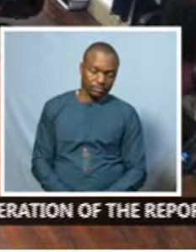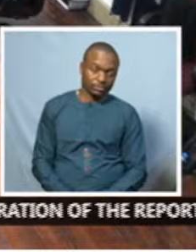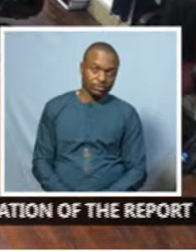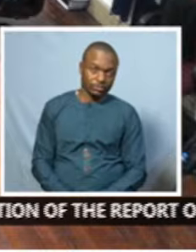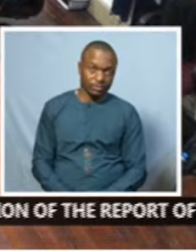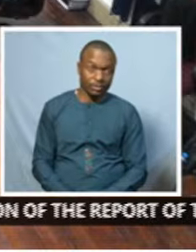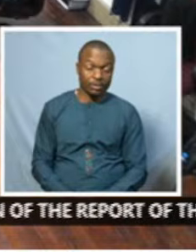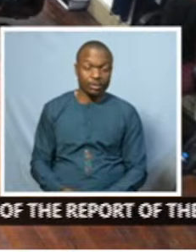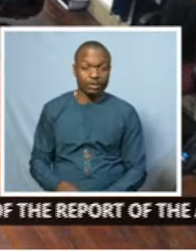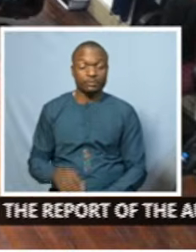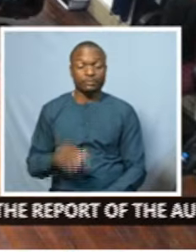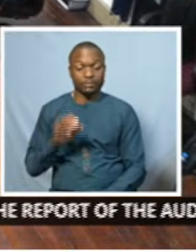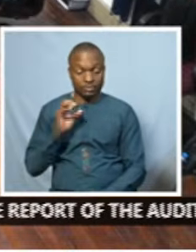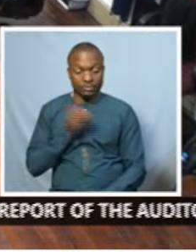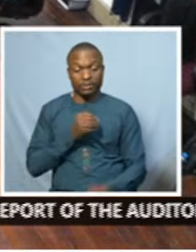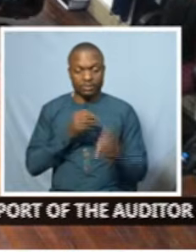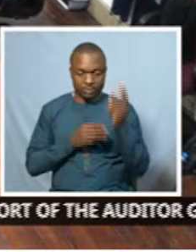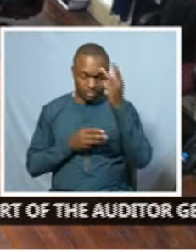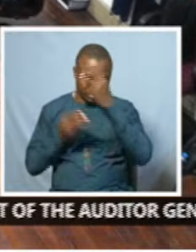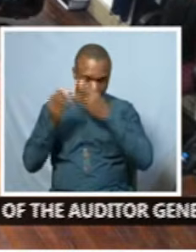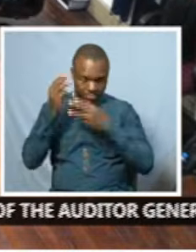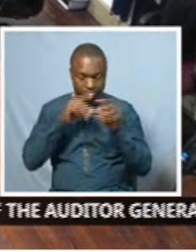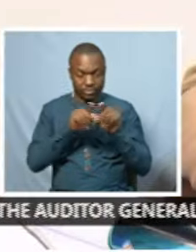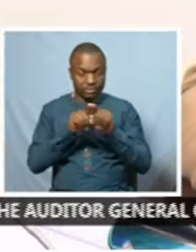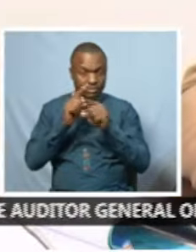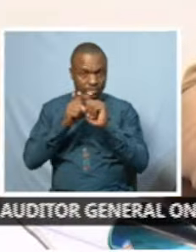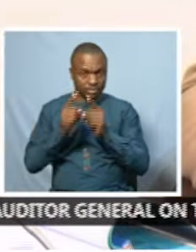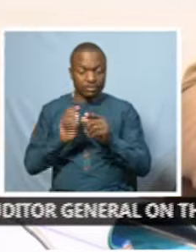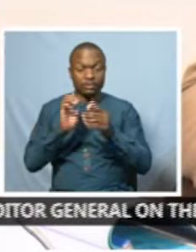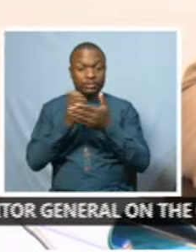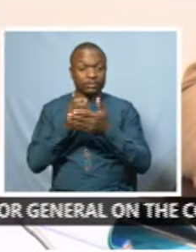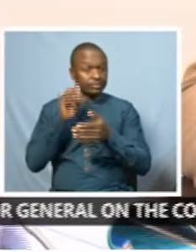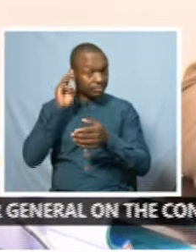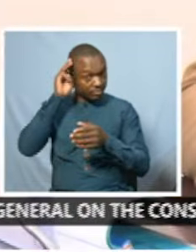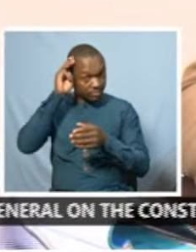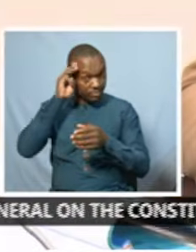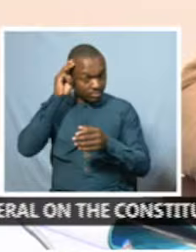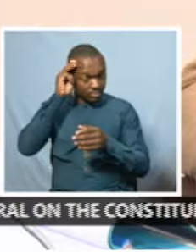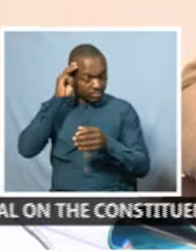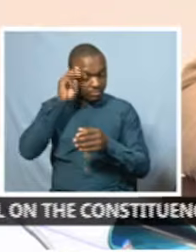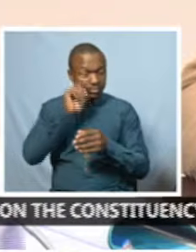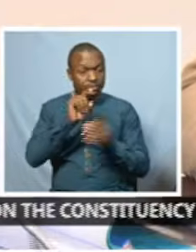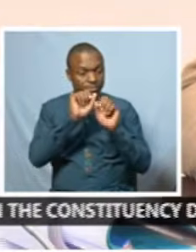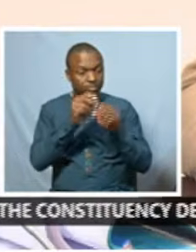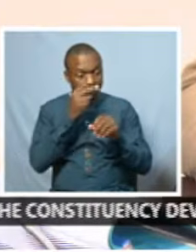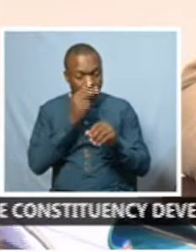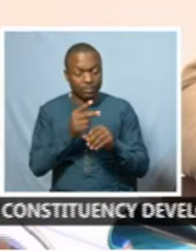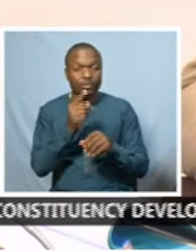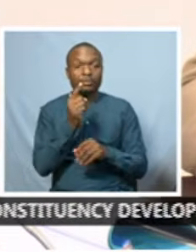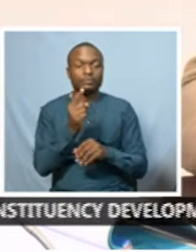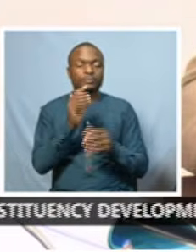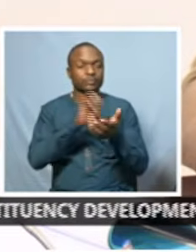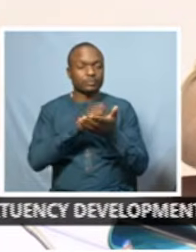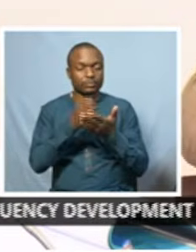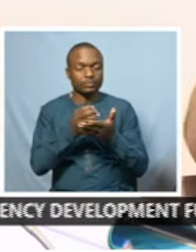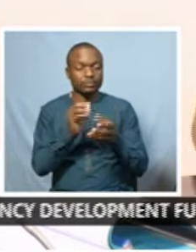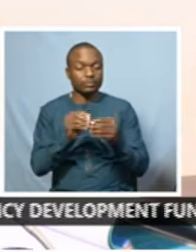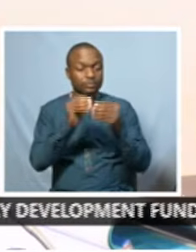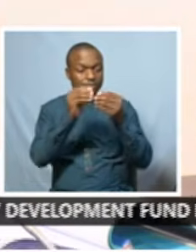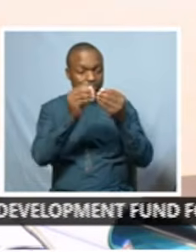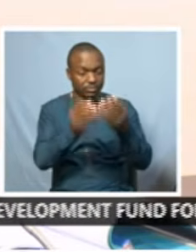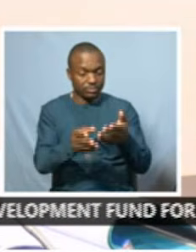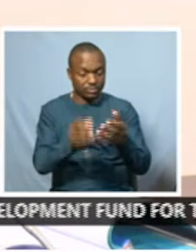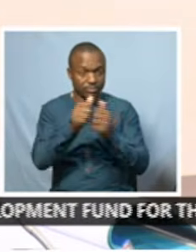That's a worry which we have, Chair. However, our engagement with the ministry, as you can see on one of the evidence that we have